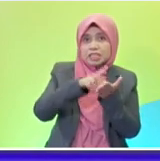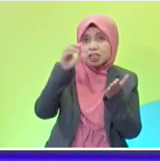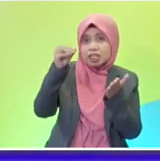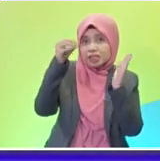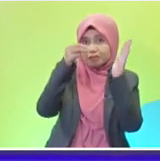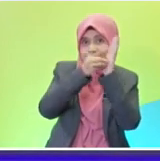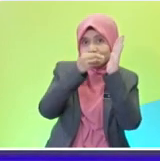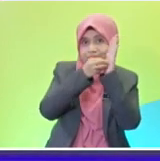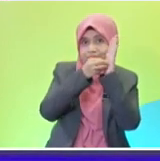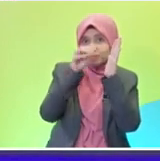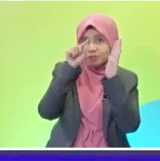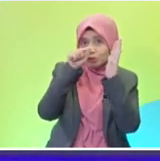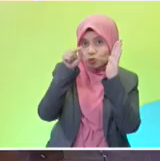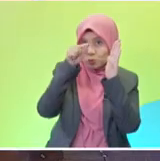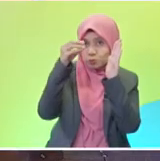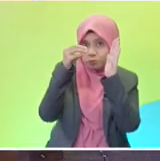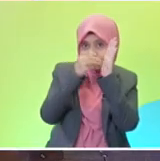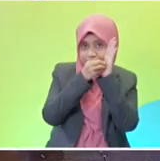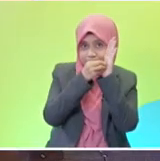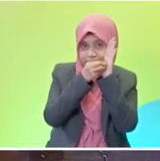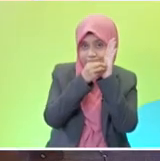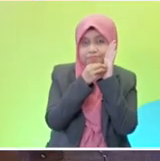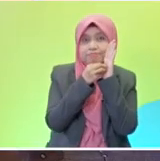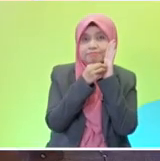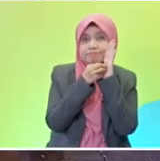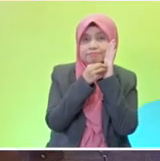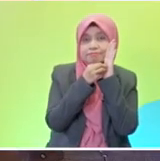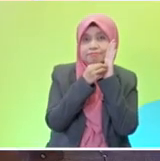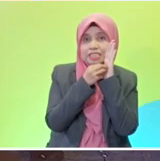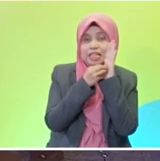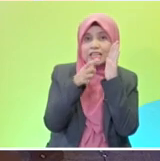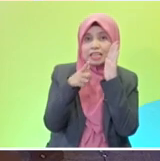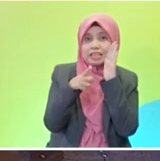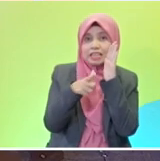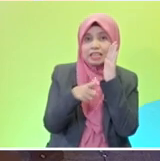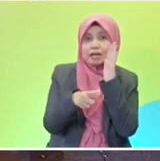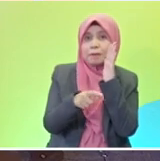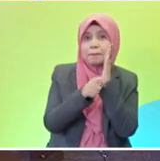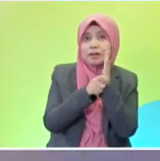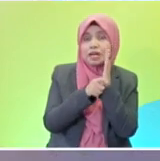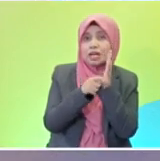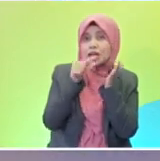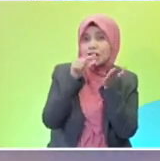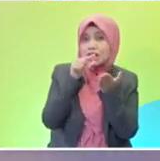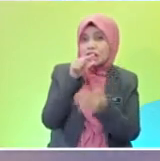middle. Okay. You have to put more glue. Mm-hmm.